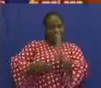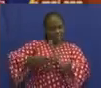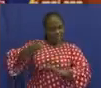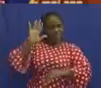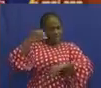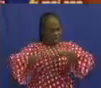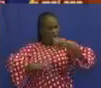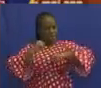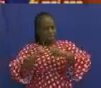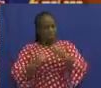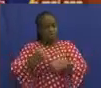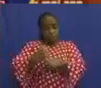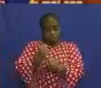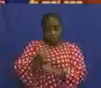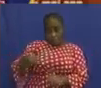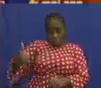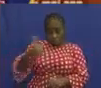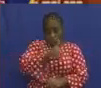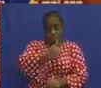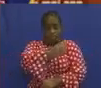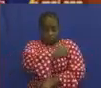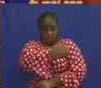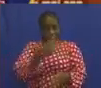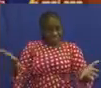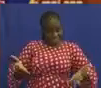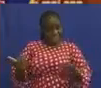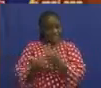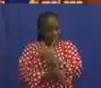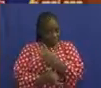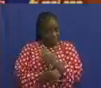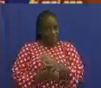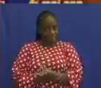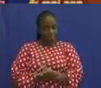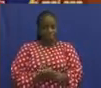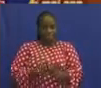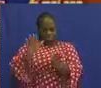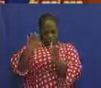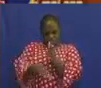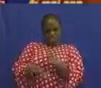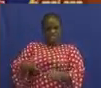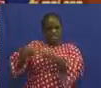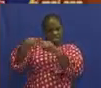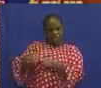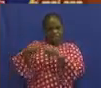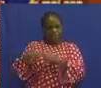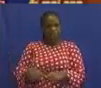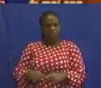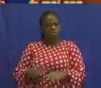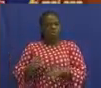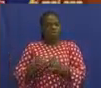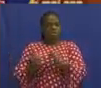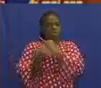to produce our own vaccines domestically and reduce our dependence on foreign